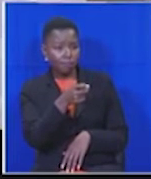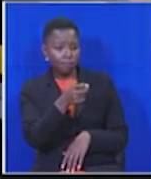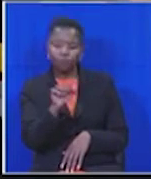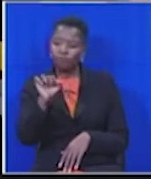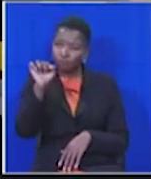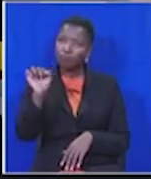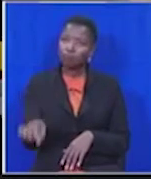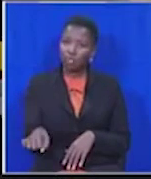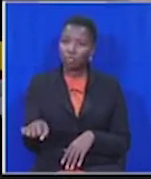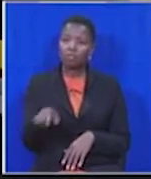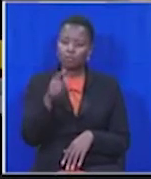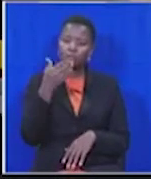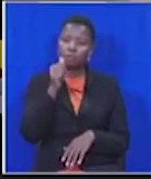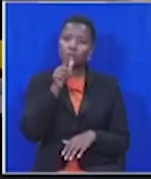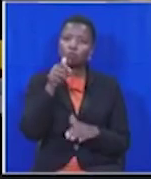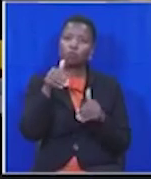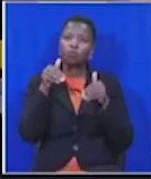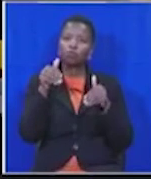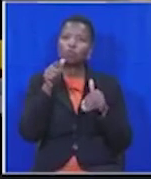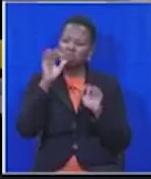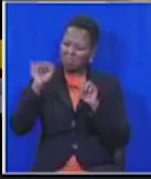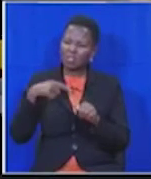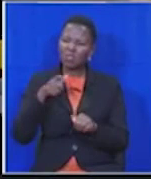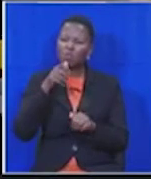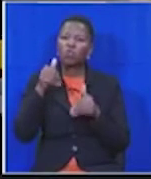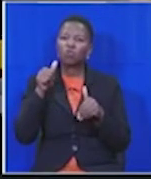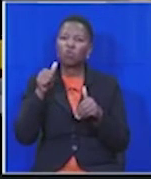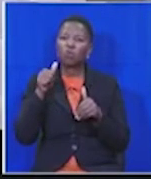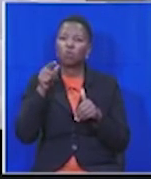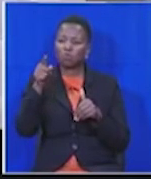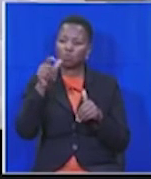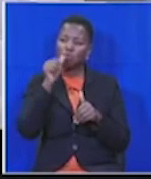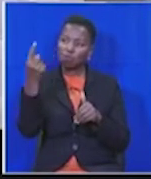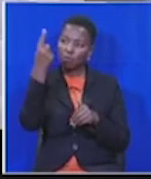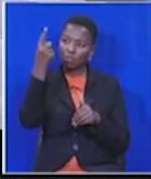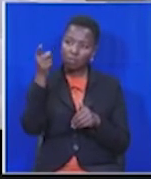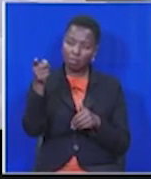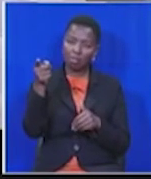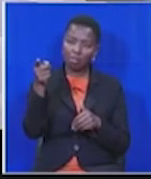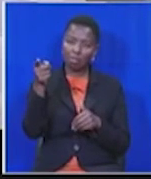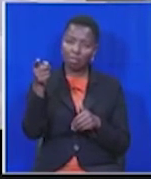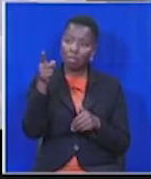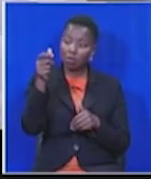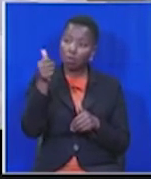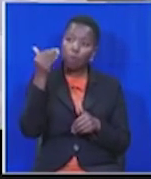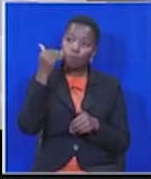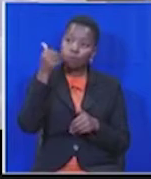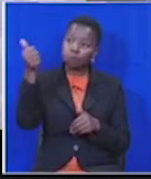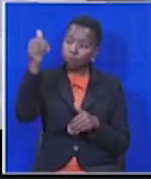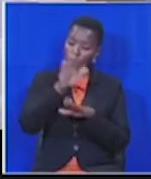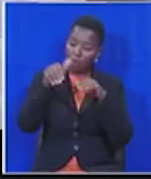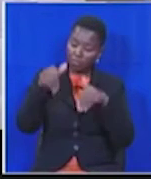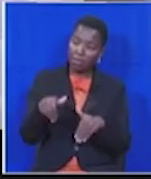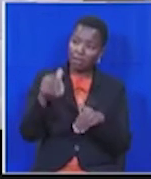Yes, I did. Please withdraw. Yes, I withdraw, but they are not our principals. White supremacy is not in this house.